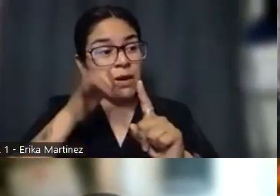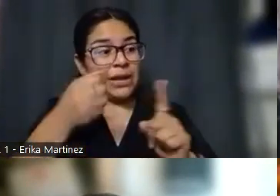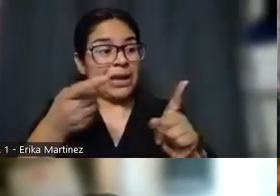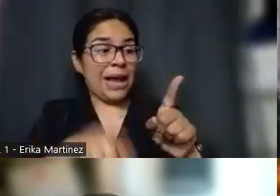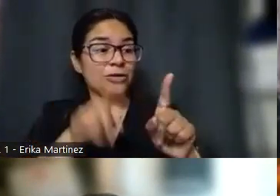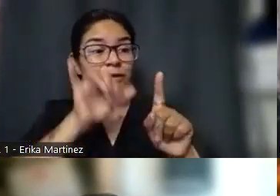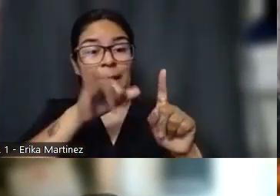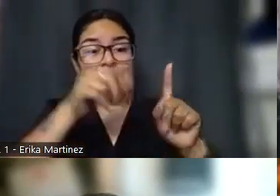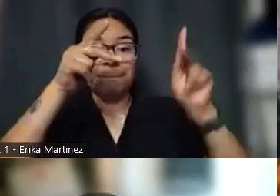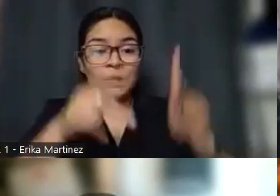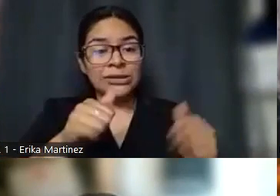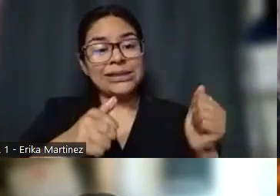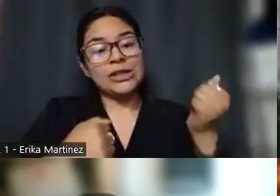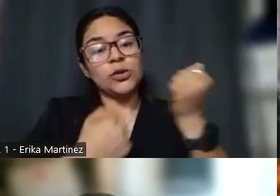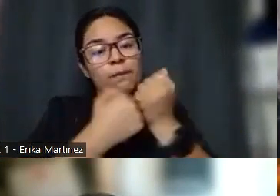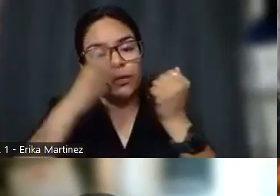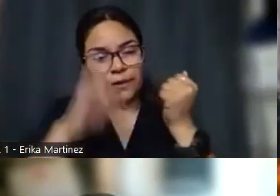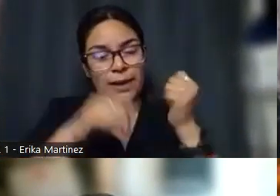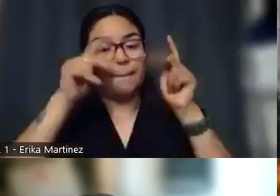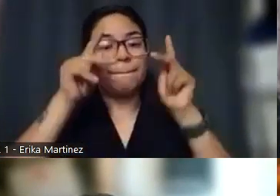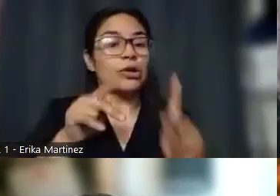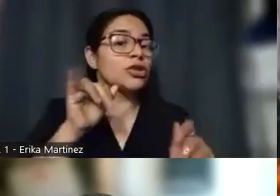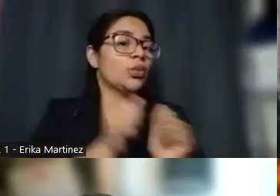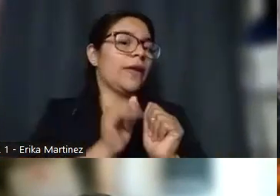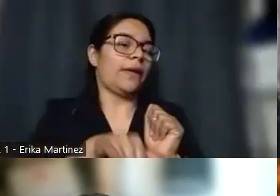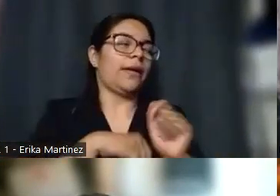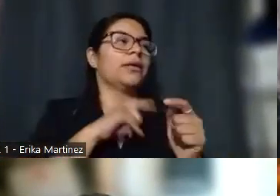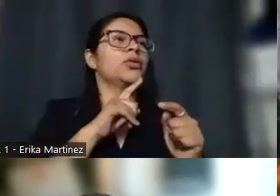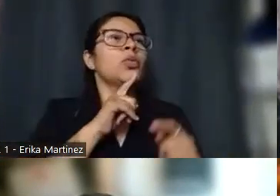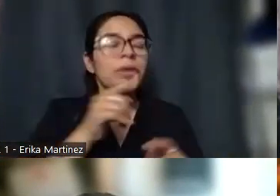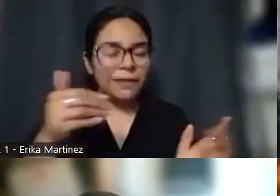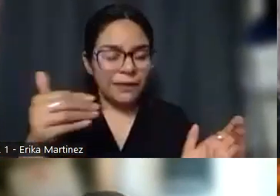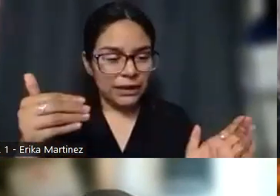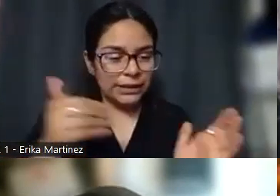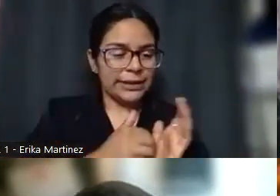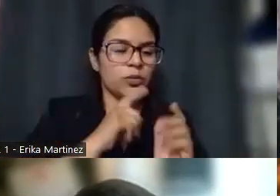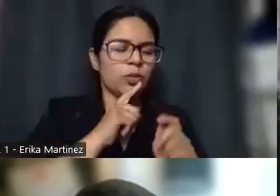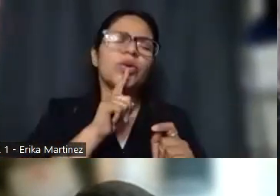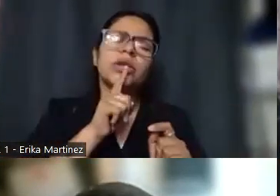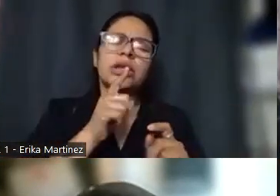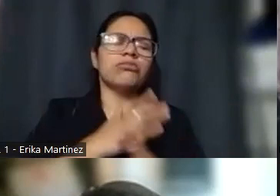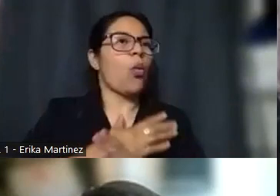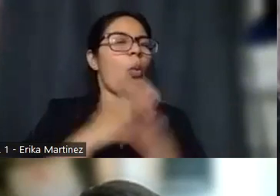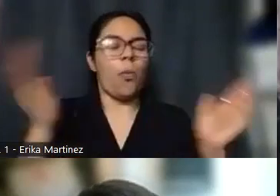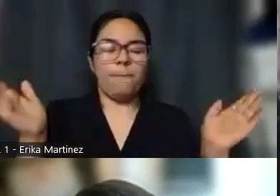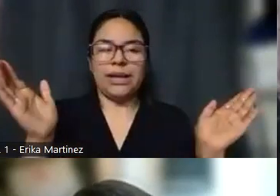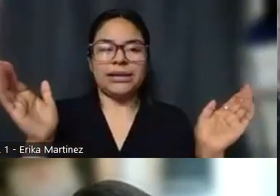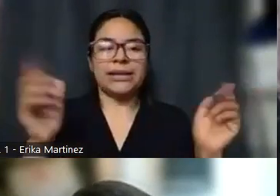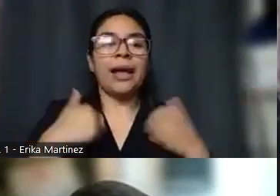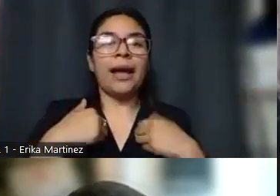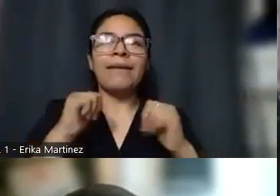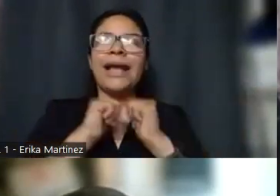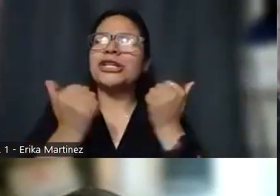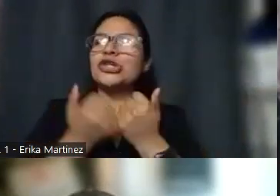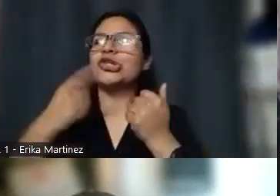kind of the areas that we focus on. But again, we're very, very open in letting agencies